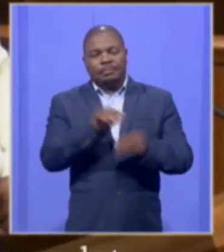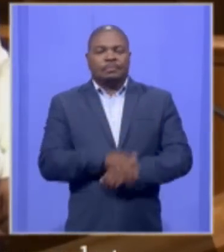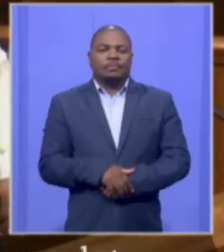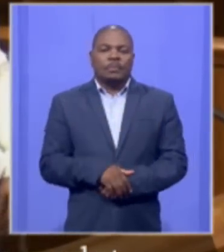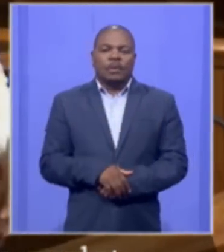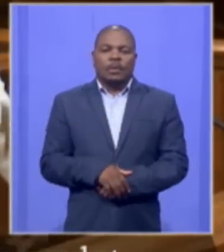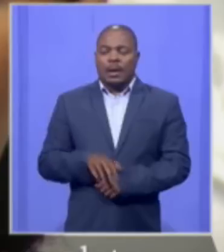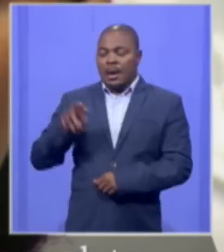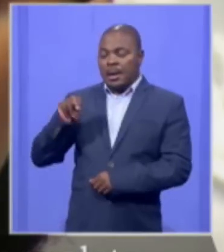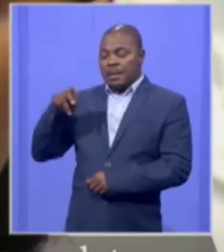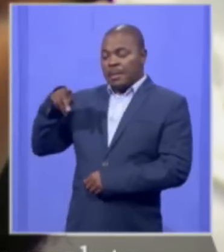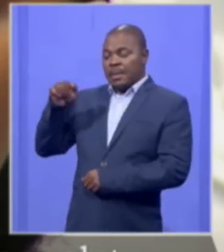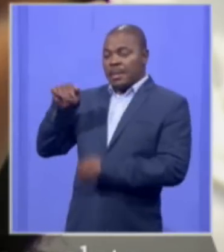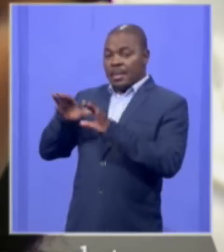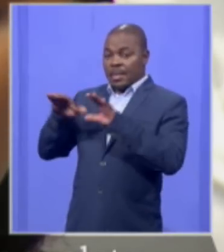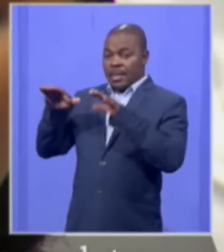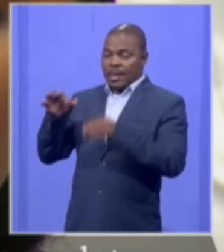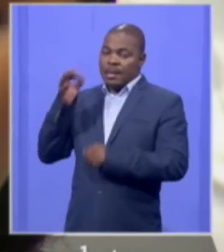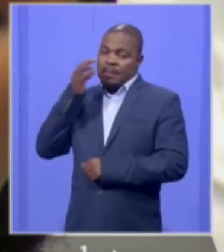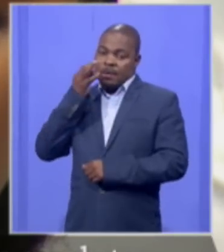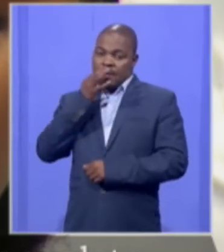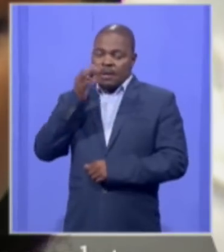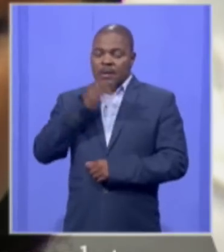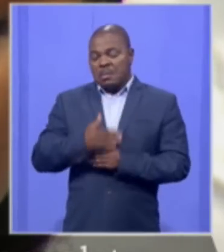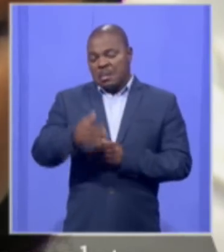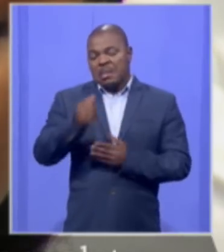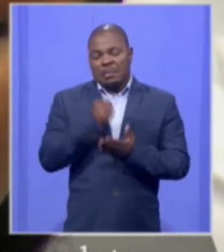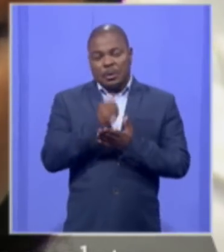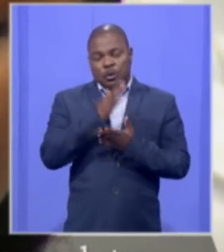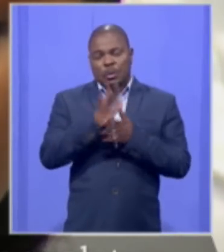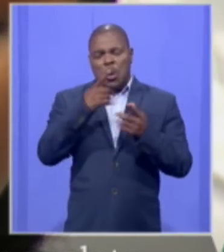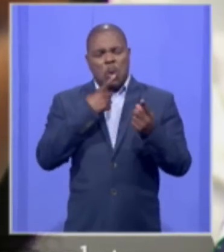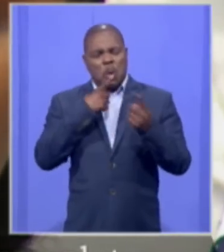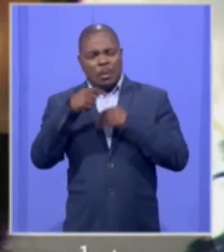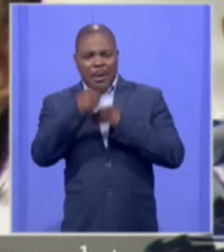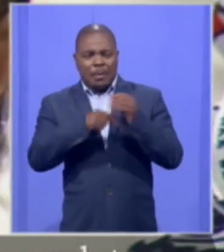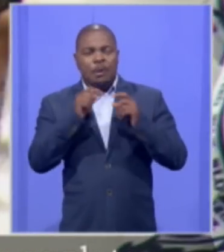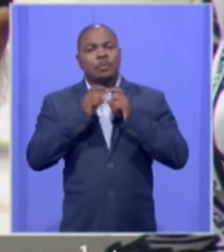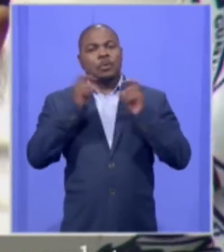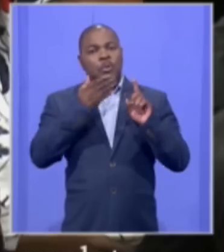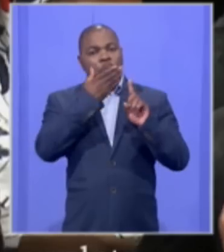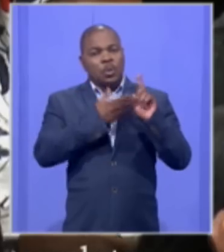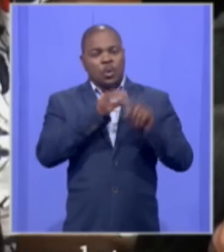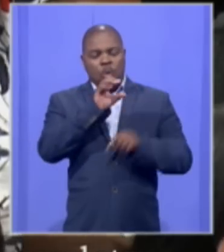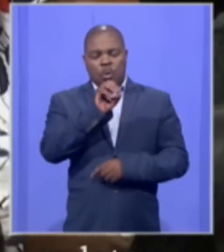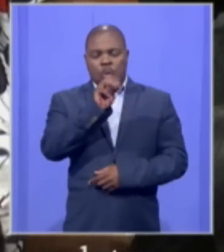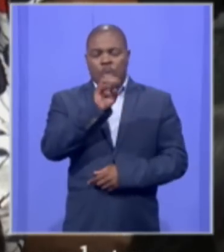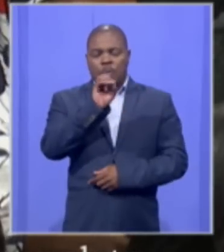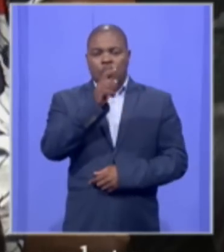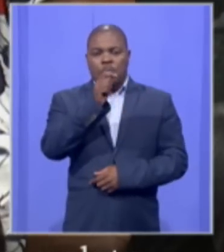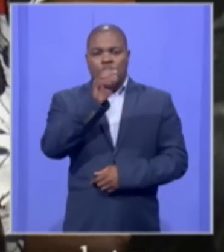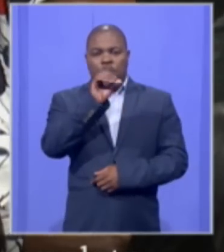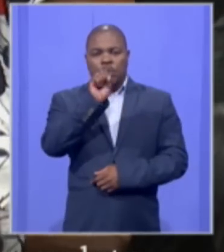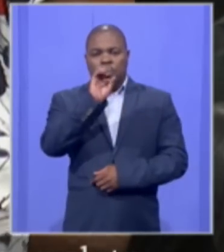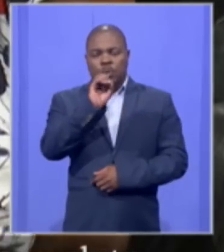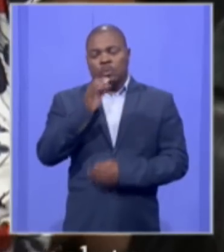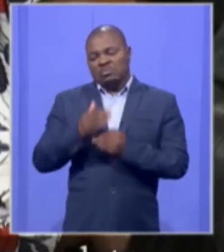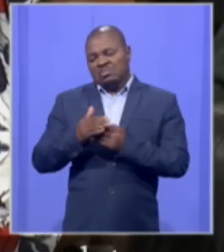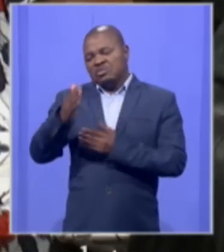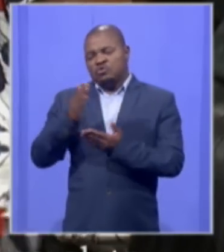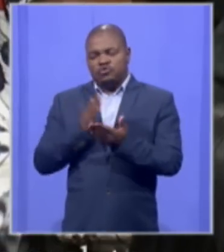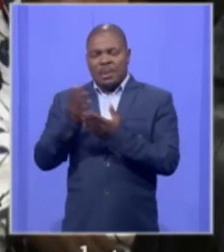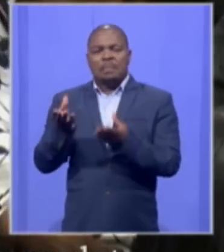Lekala la botšhotšhiši wa bosetšhaba NPA le re le tla netefatša gore bangongoregi kgatlhanong le moruti Timothy Omotoso ba hwetša toka ka morago